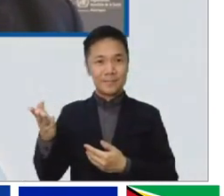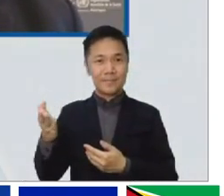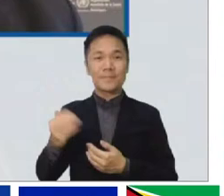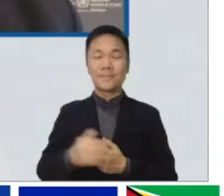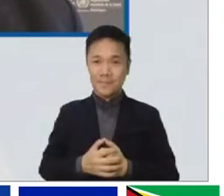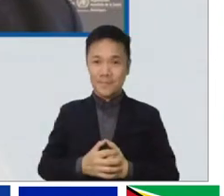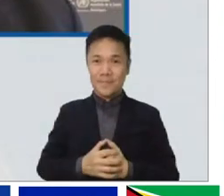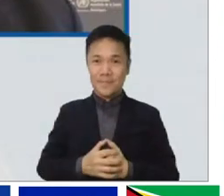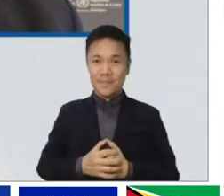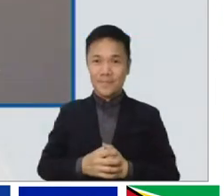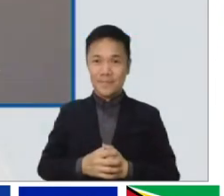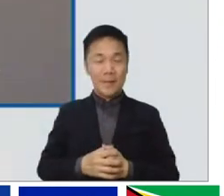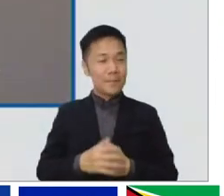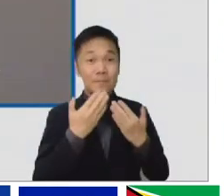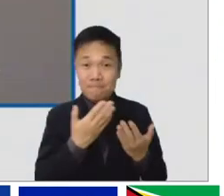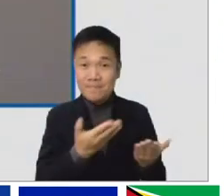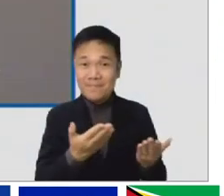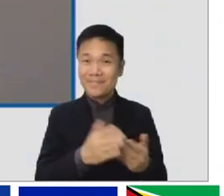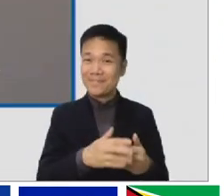Buenos días con todos.